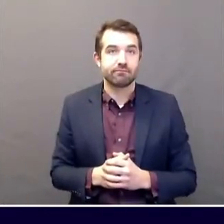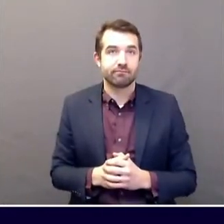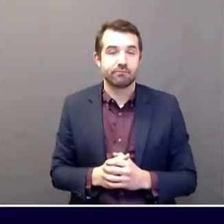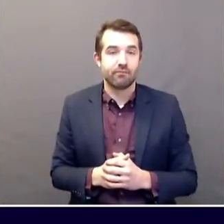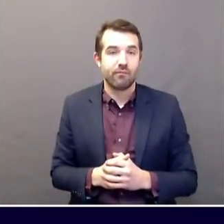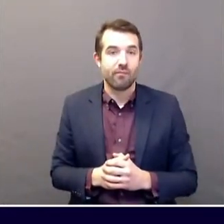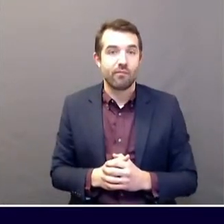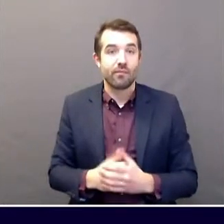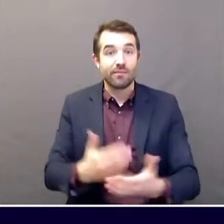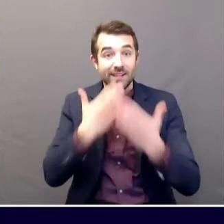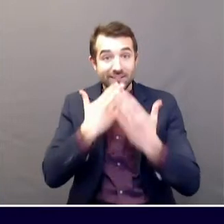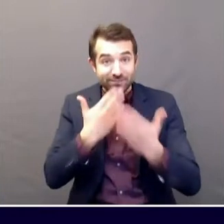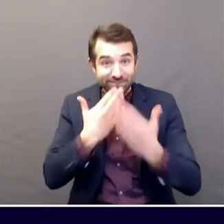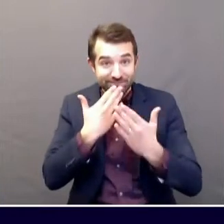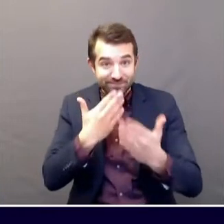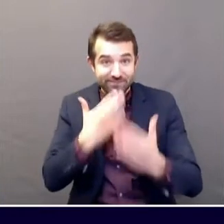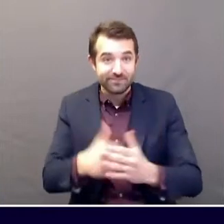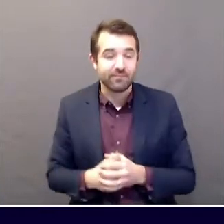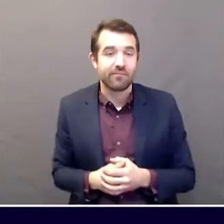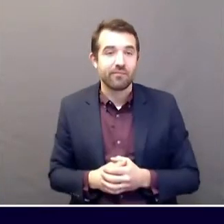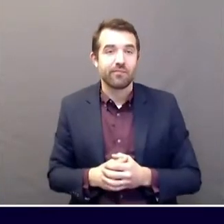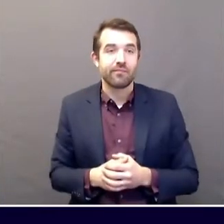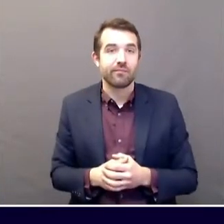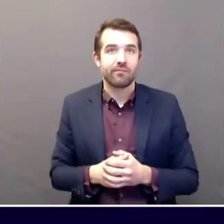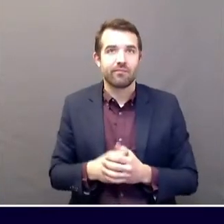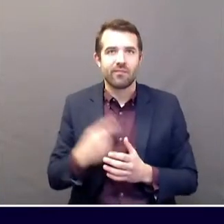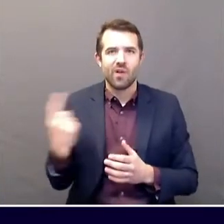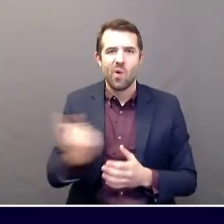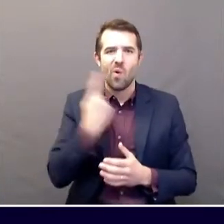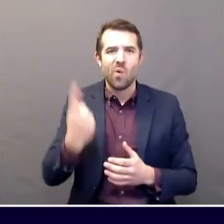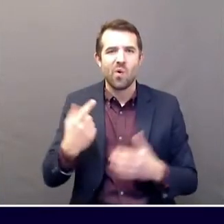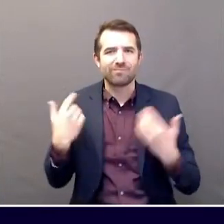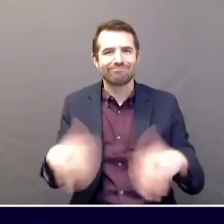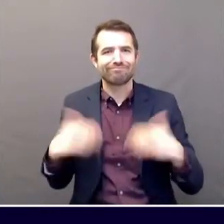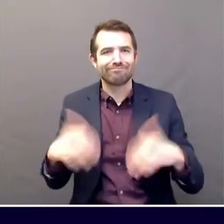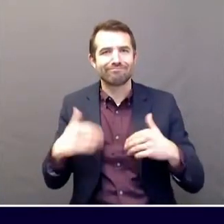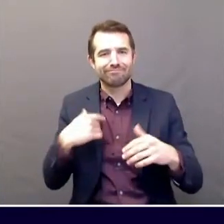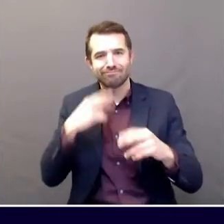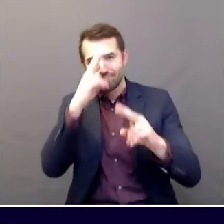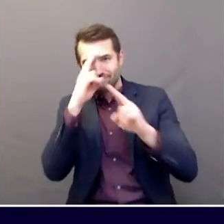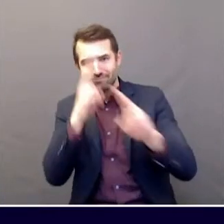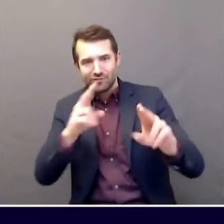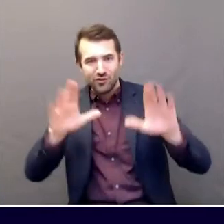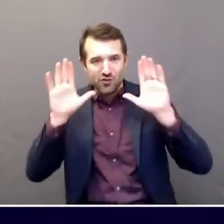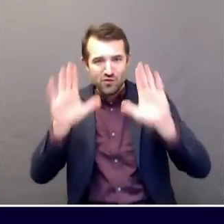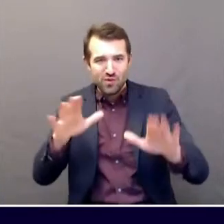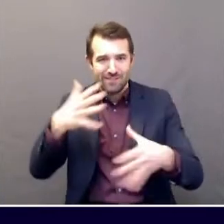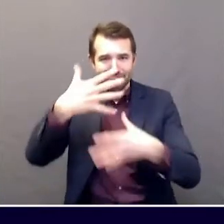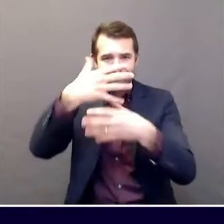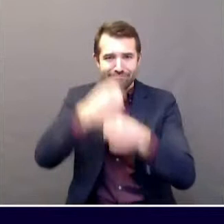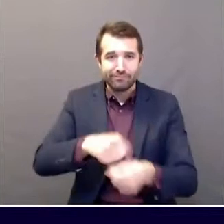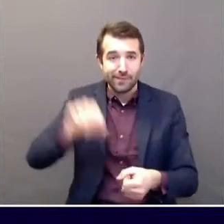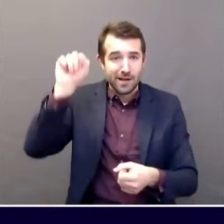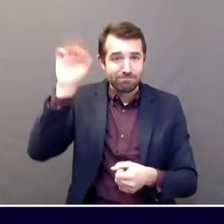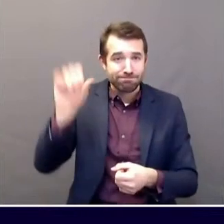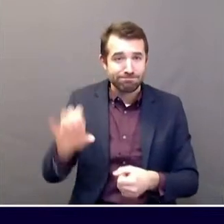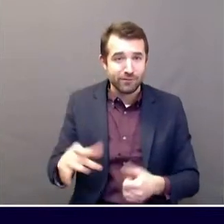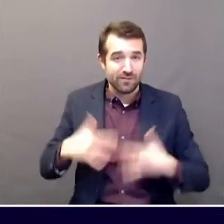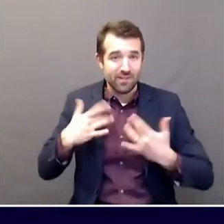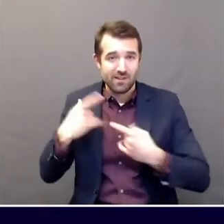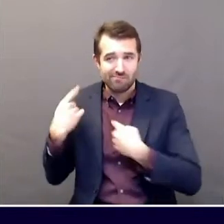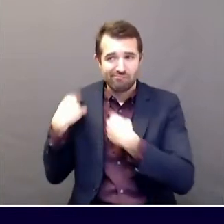Thank you, Dr. Shah. As always, an excellent summary of where things stand today in the state of Maine when it